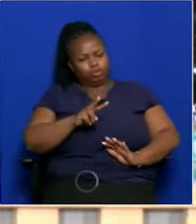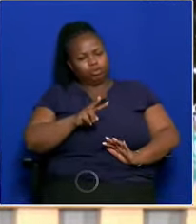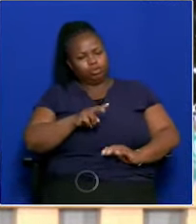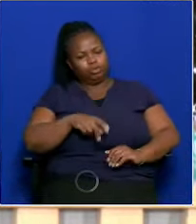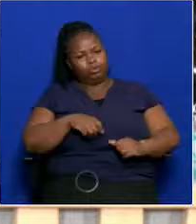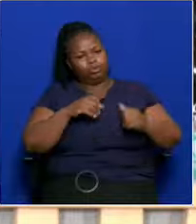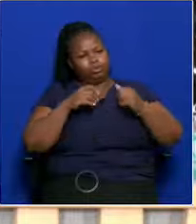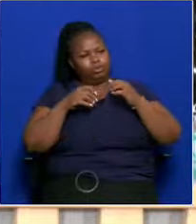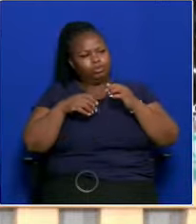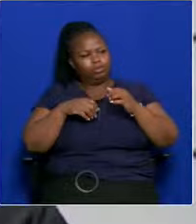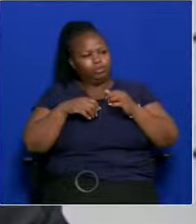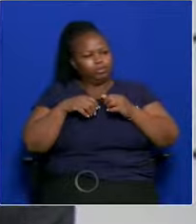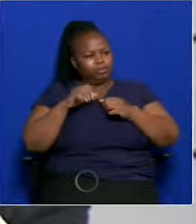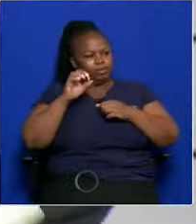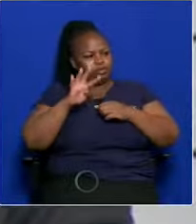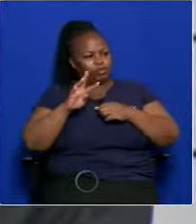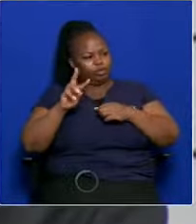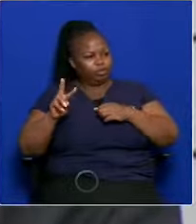RS 8.